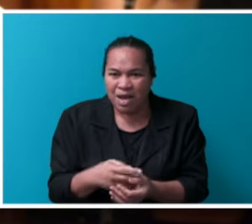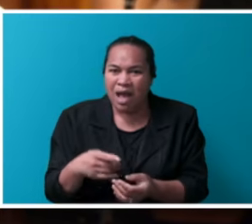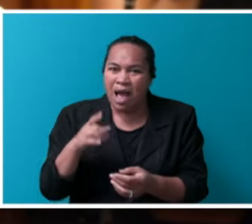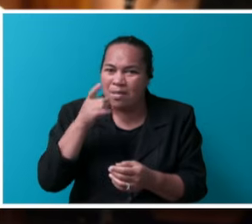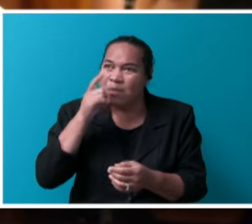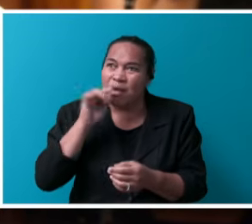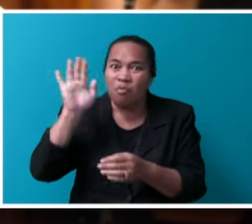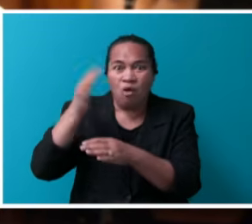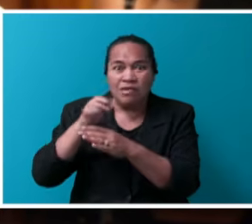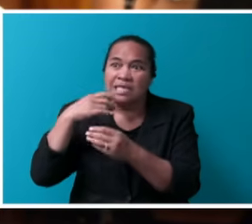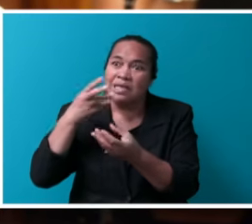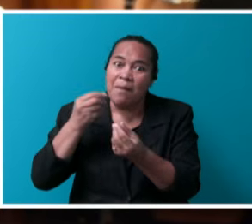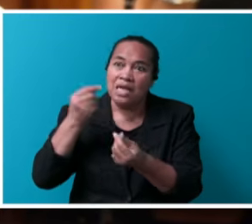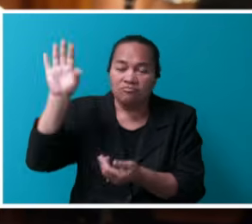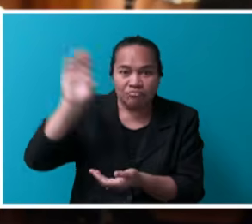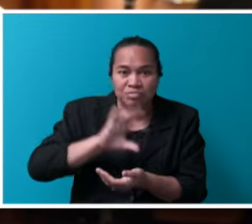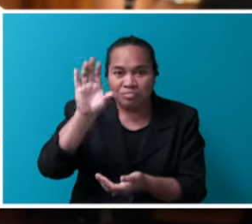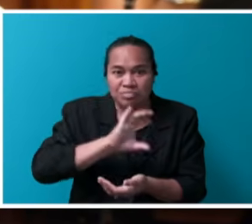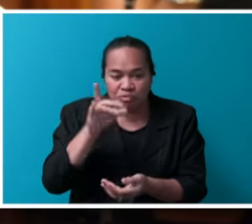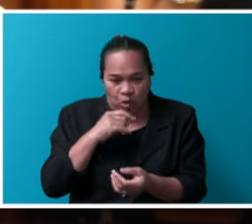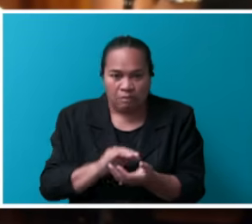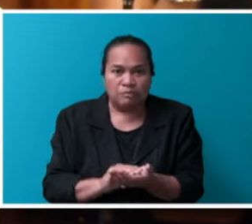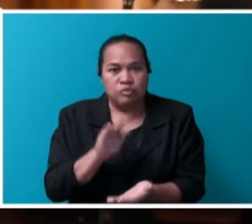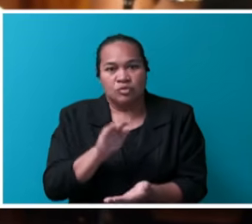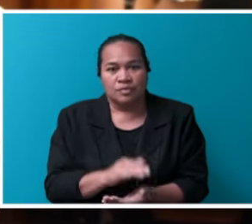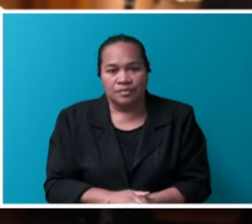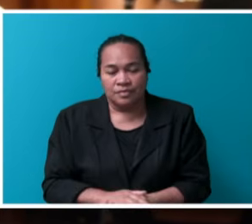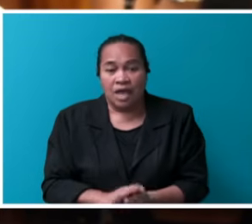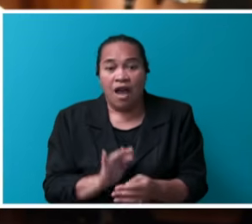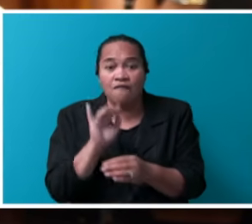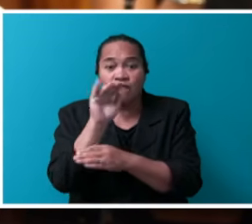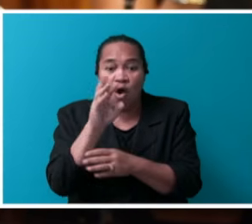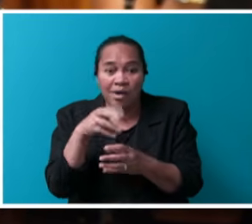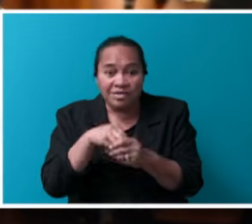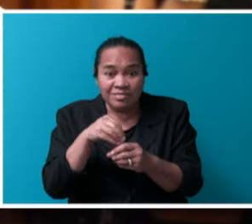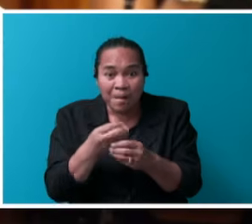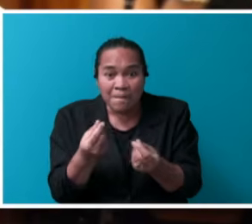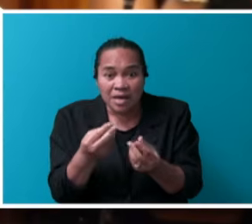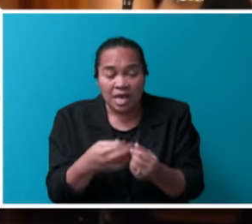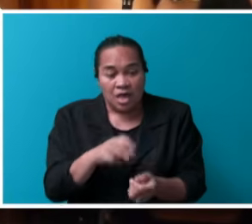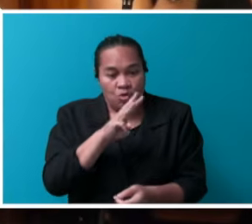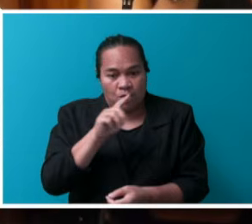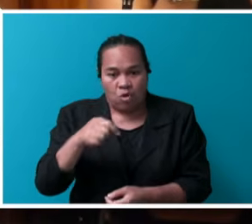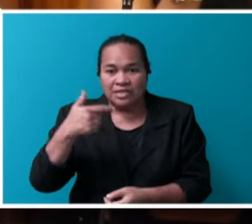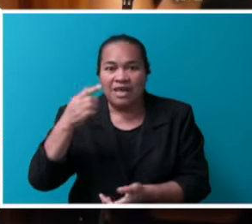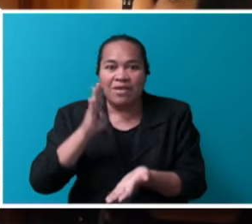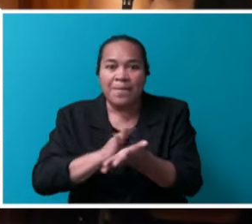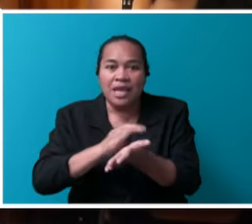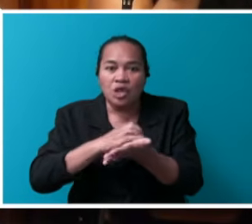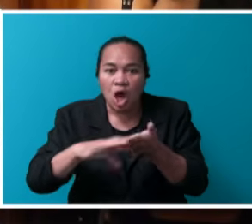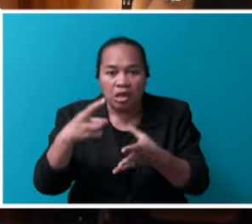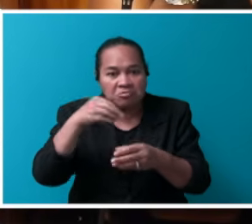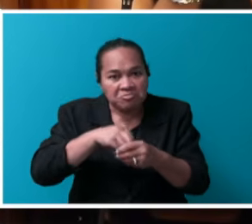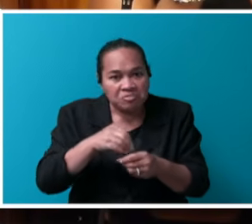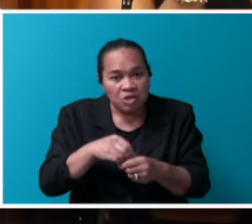government expenditure, and improved business confidence. Foreign reserves now stand at $3.7 billion, and liquidity in the banking system is